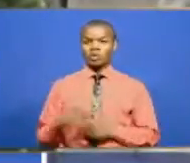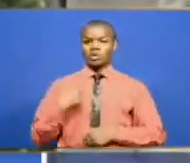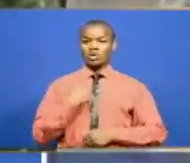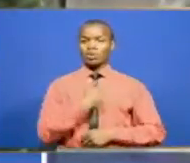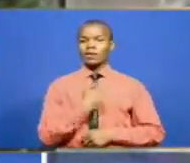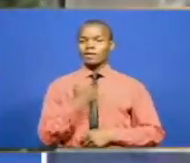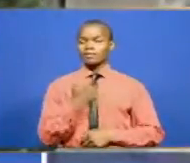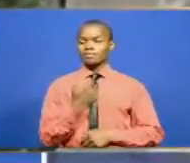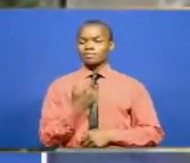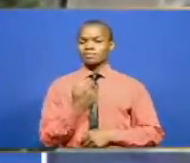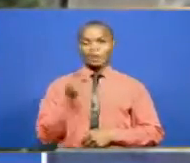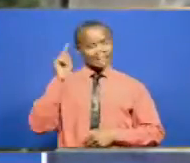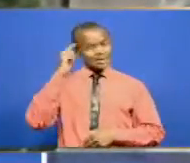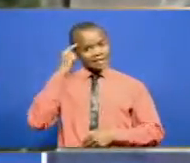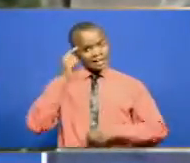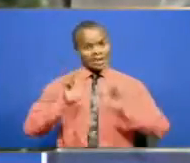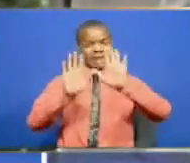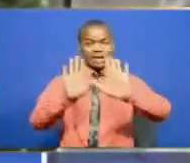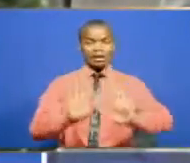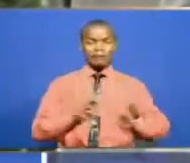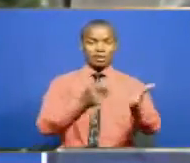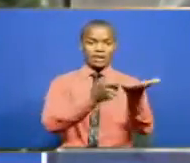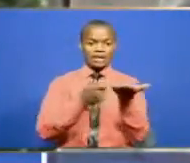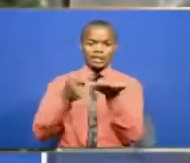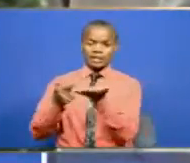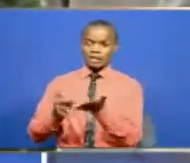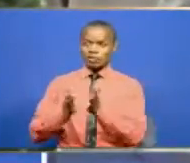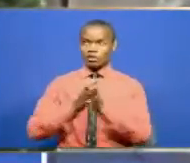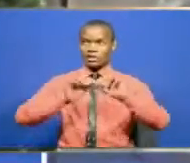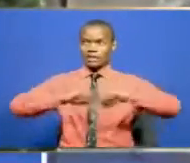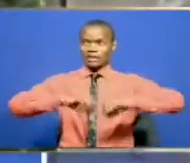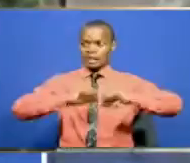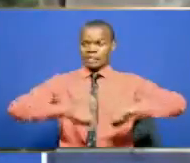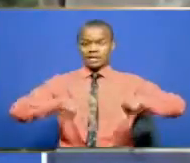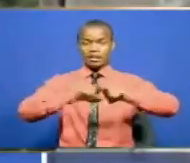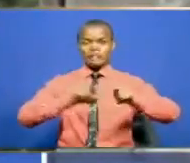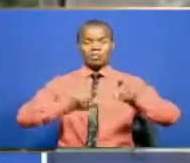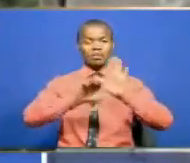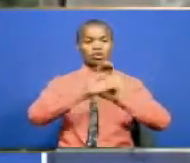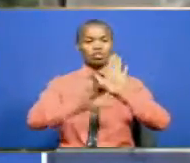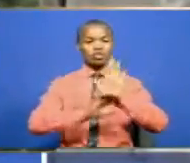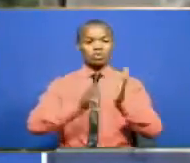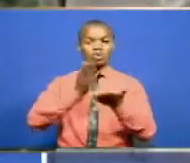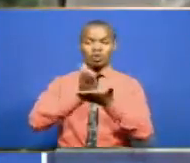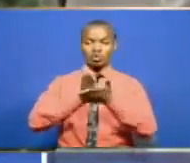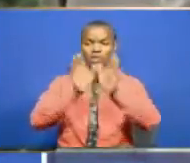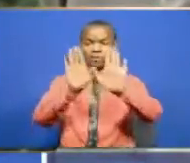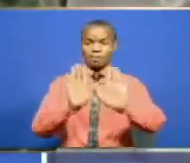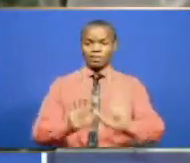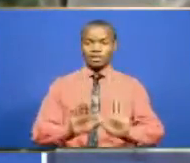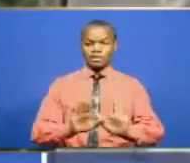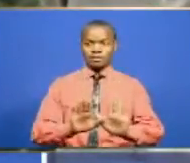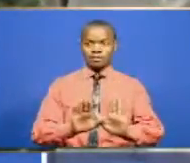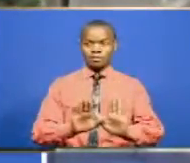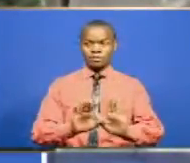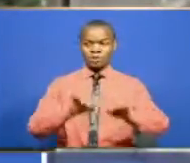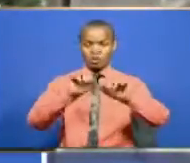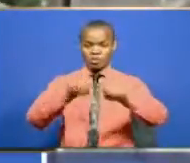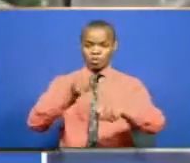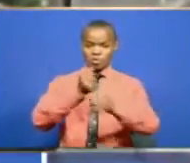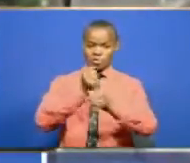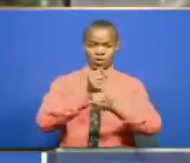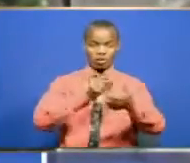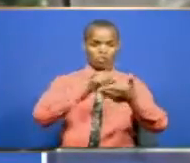dialogue and consensus building. The Constitution is too important to be made the subject